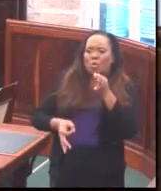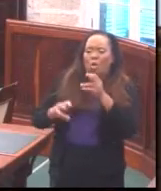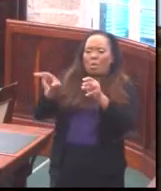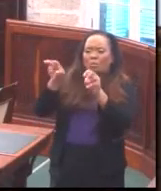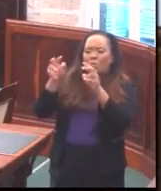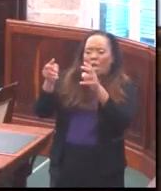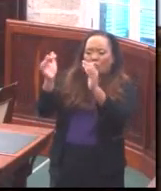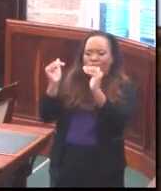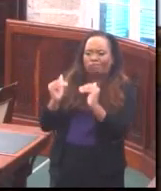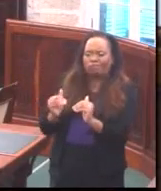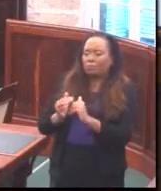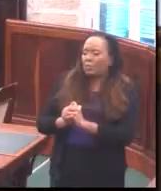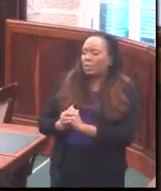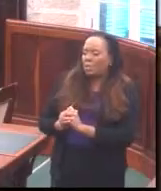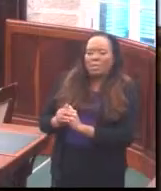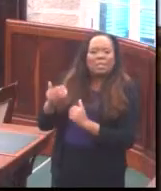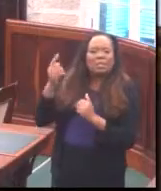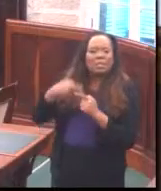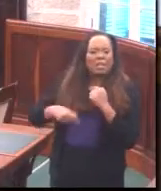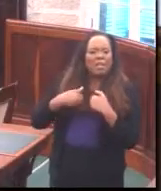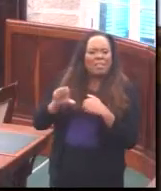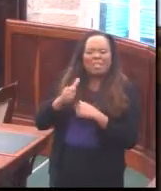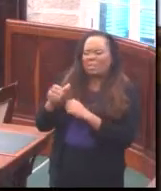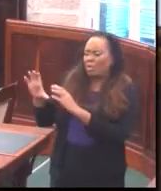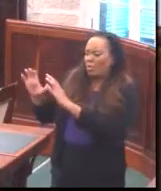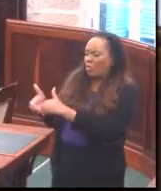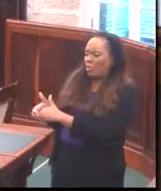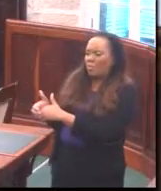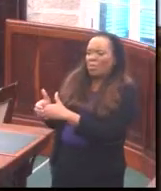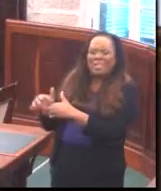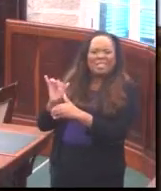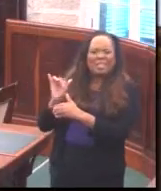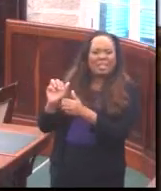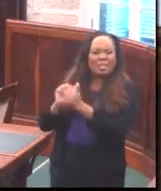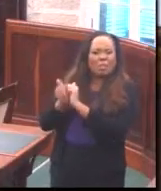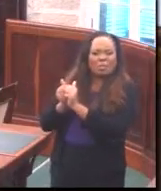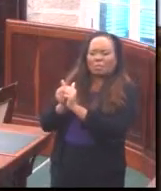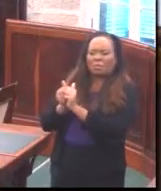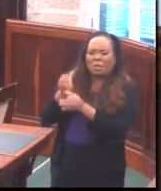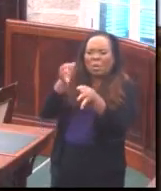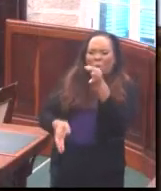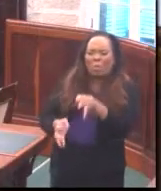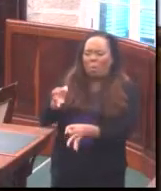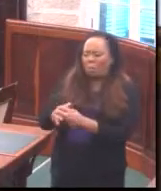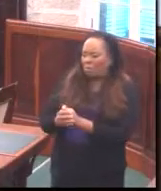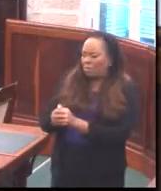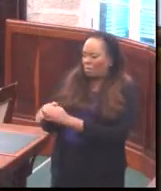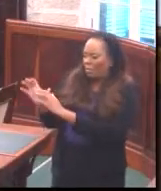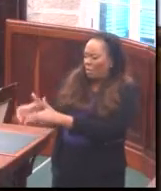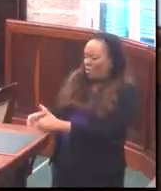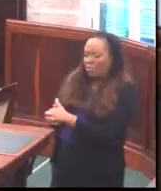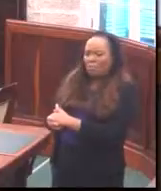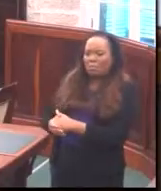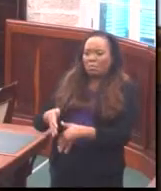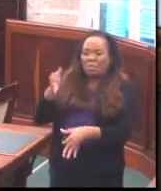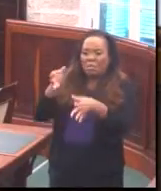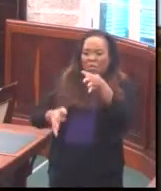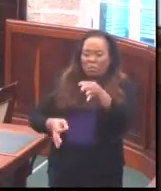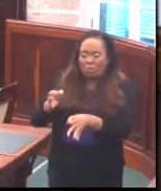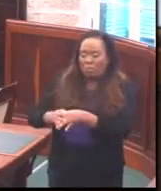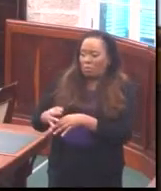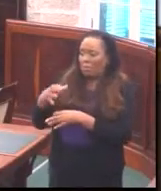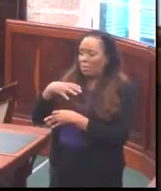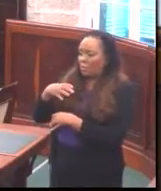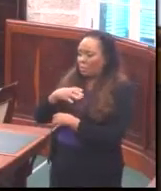no body that competes with the authority of the court, the jurisdiction of the court. Here we have an act of parliament